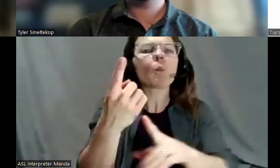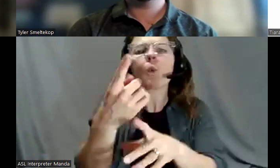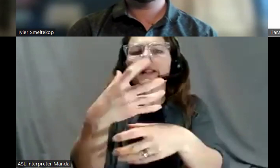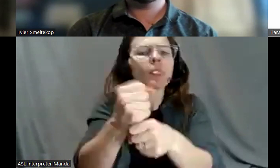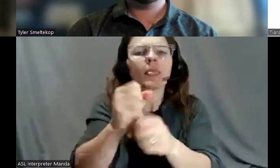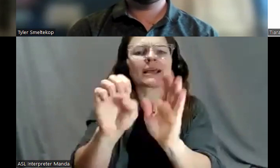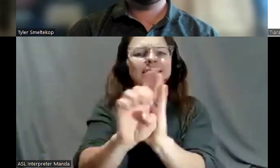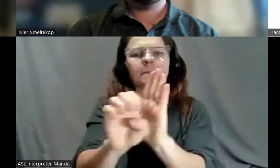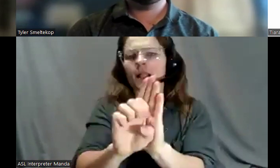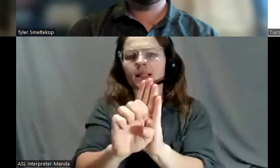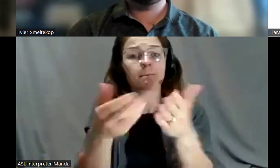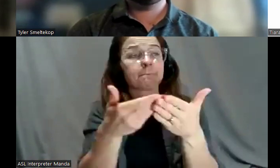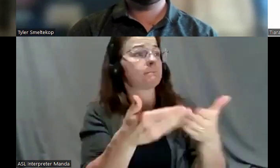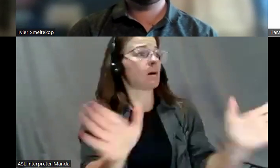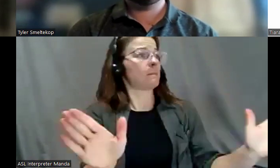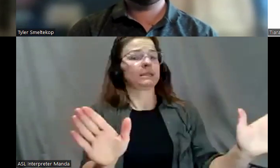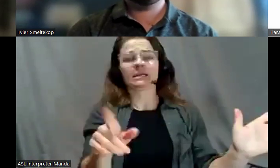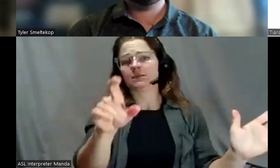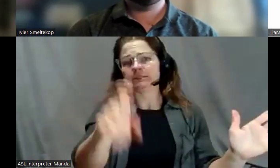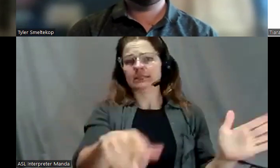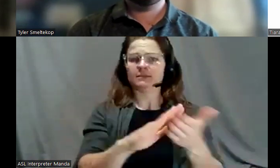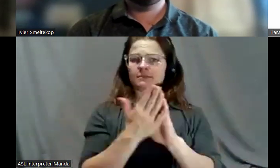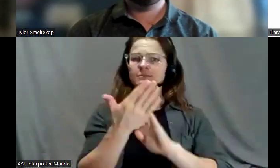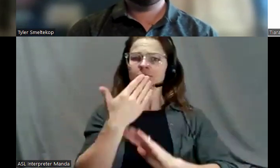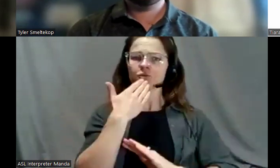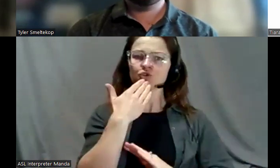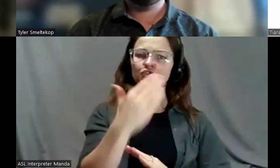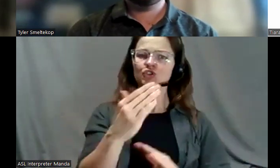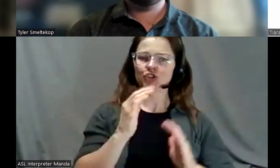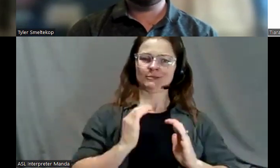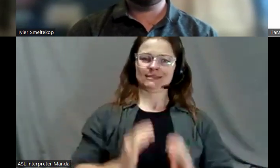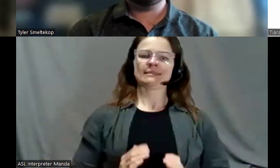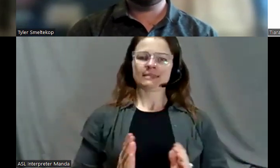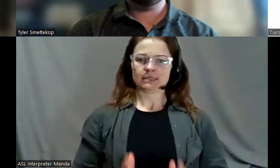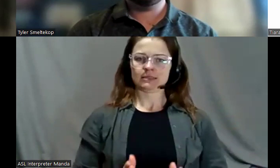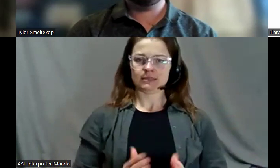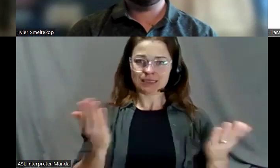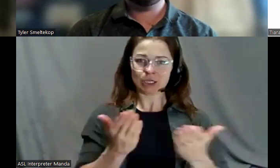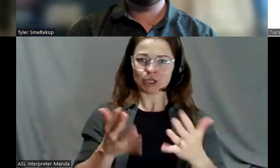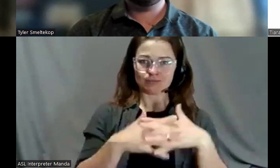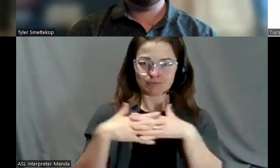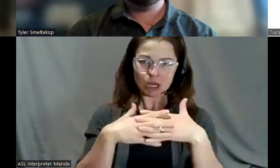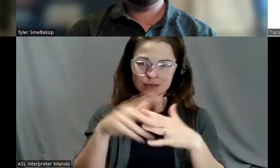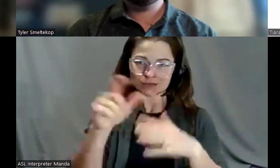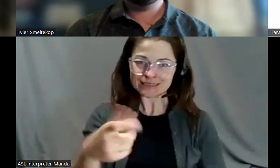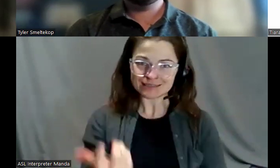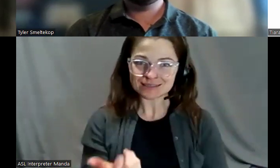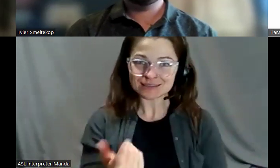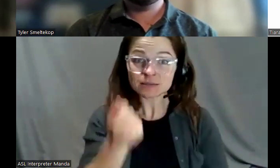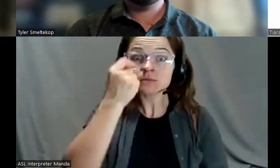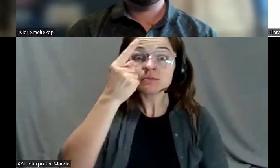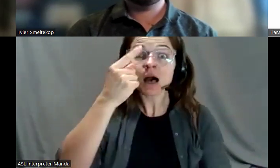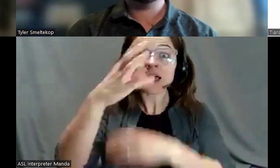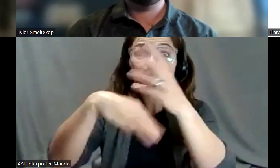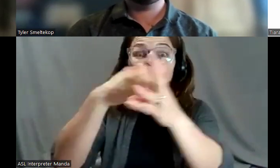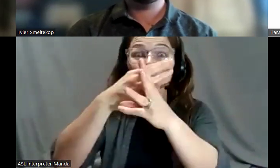public needs to be good citizens in the United States. But globally,